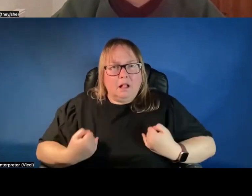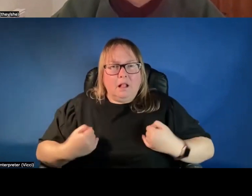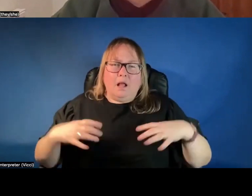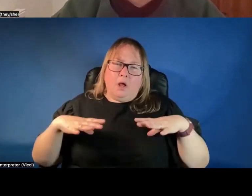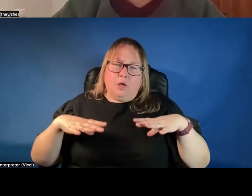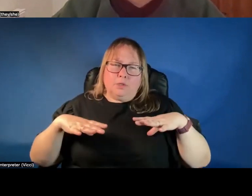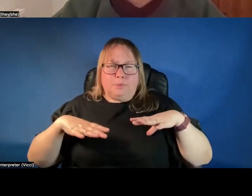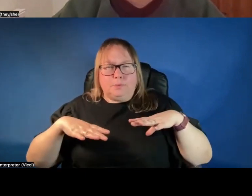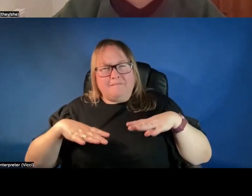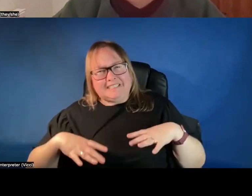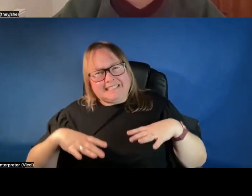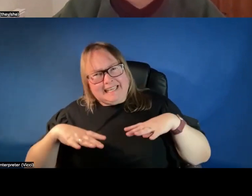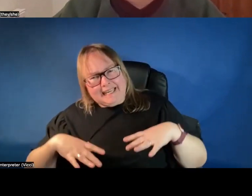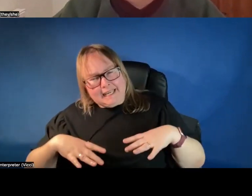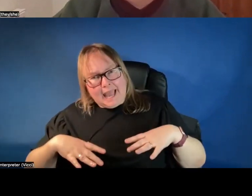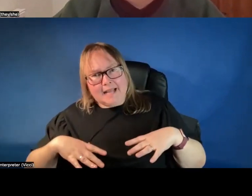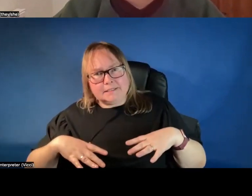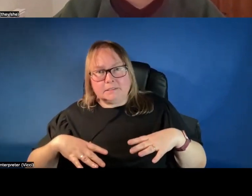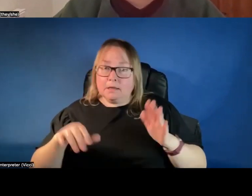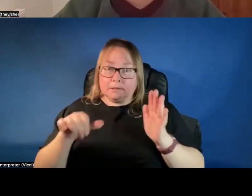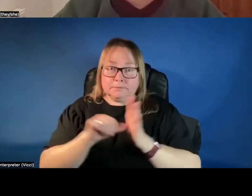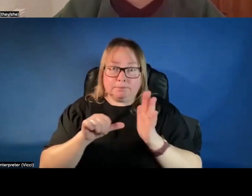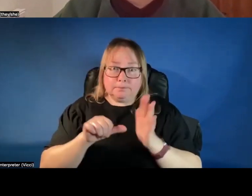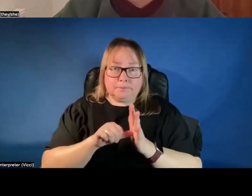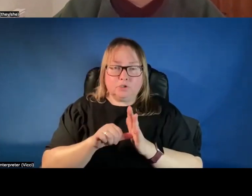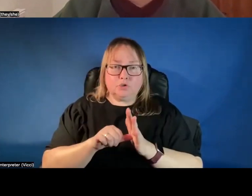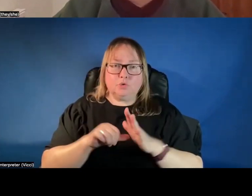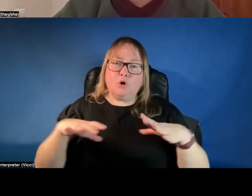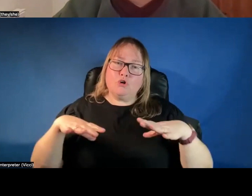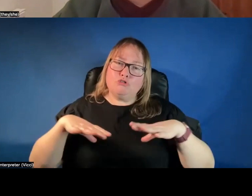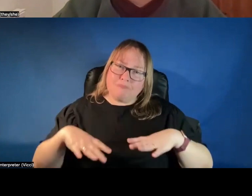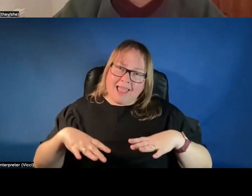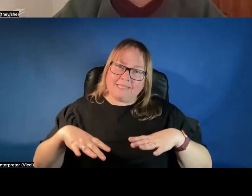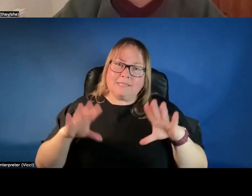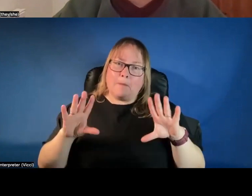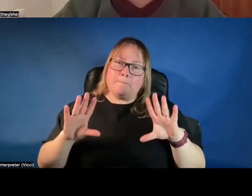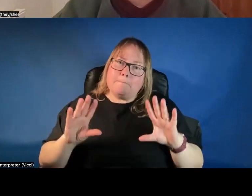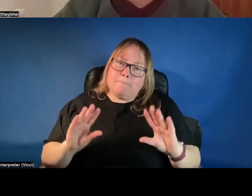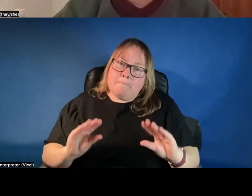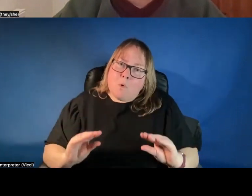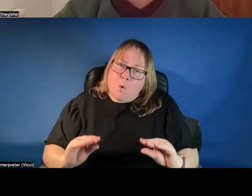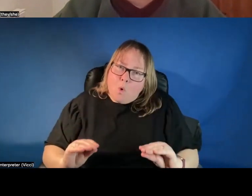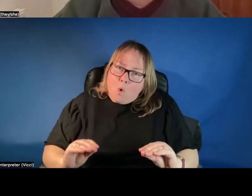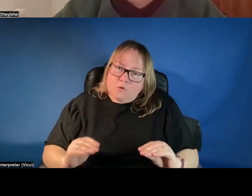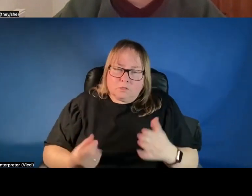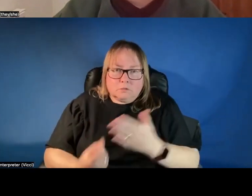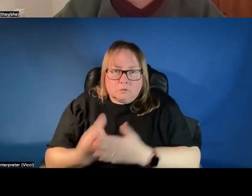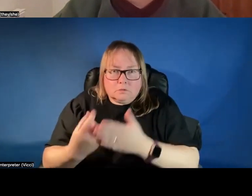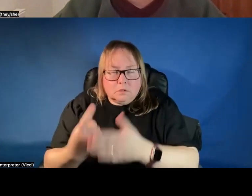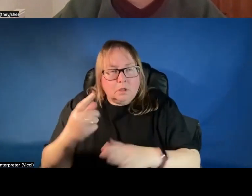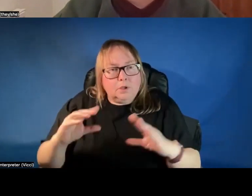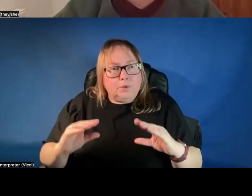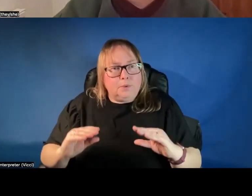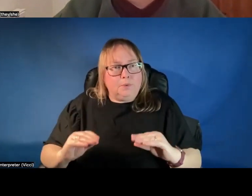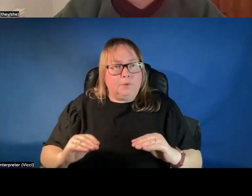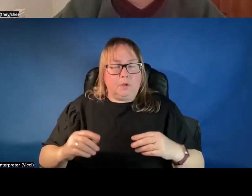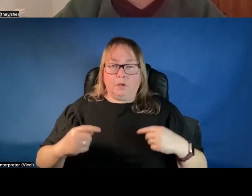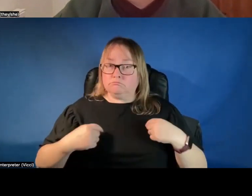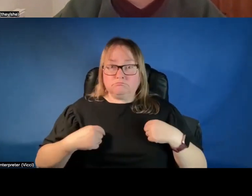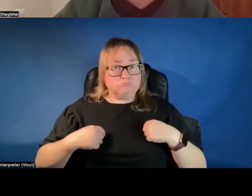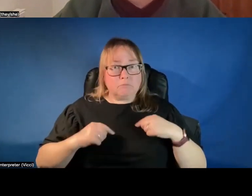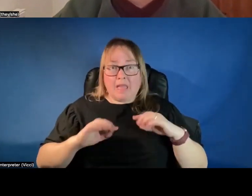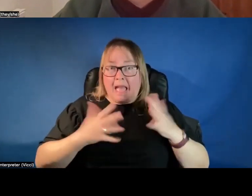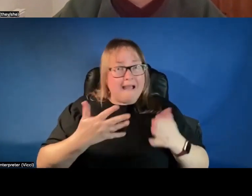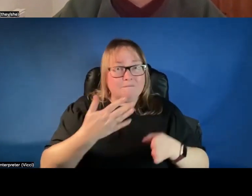challenge is resting. This pausing that you were talking about, and actually in God, how long have I not been able to work because